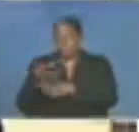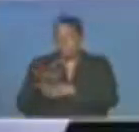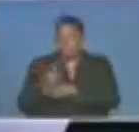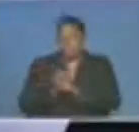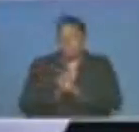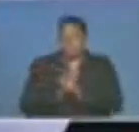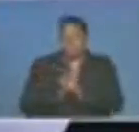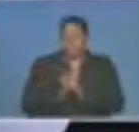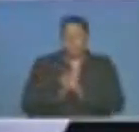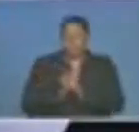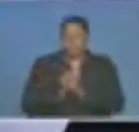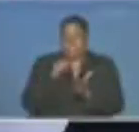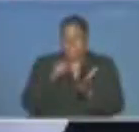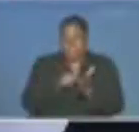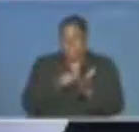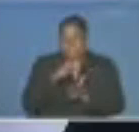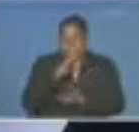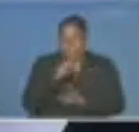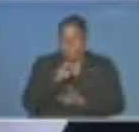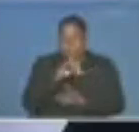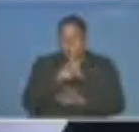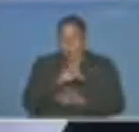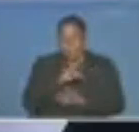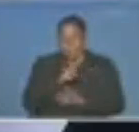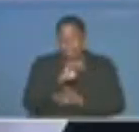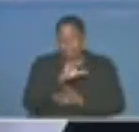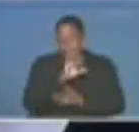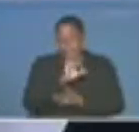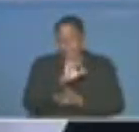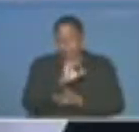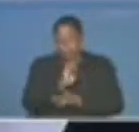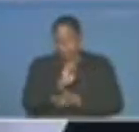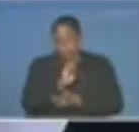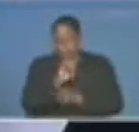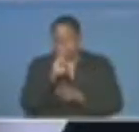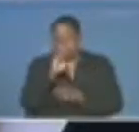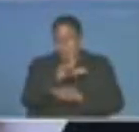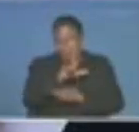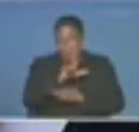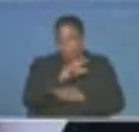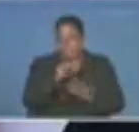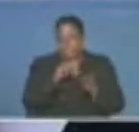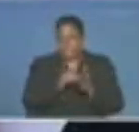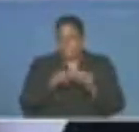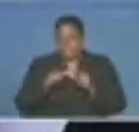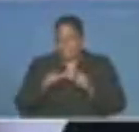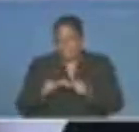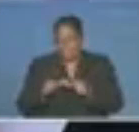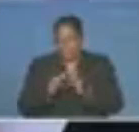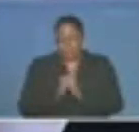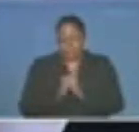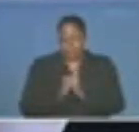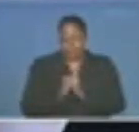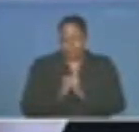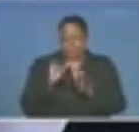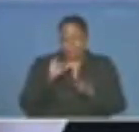In this Nurses and Midwives Bill 2022, this entirety remains, and the continuance of